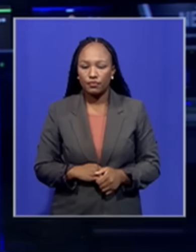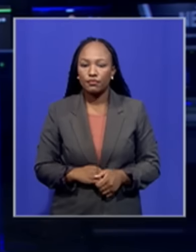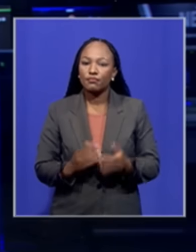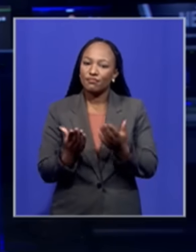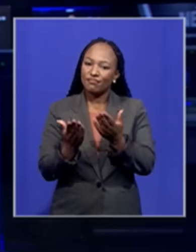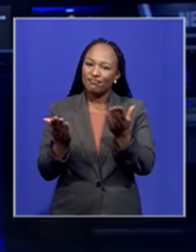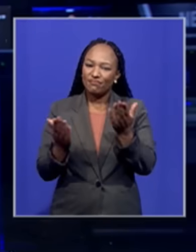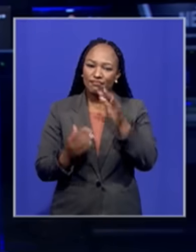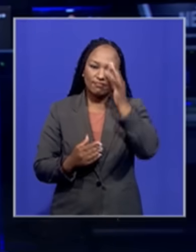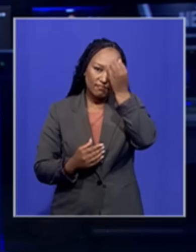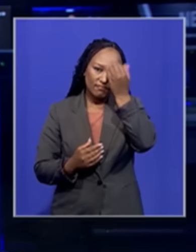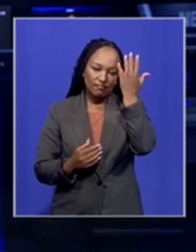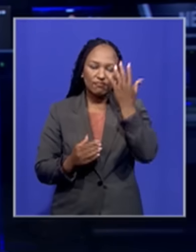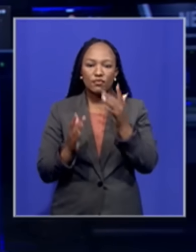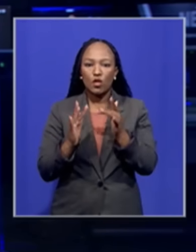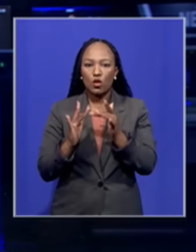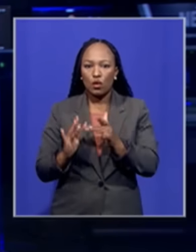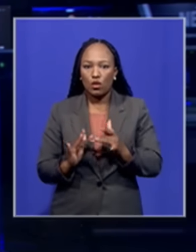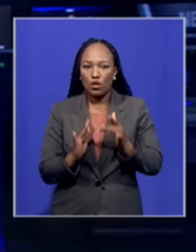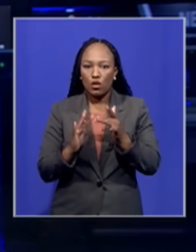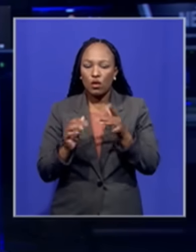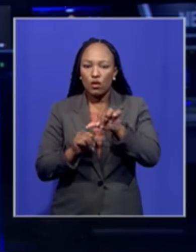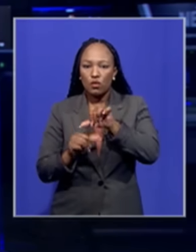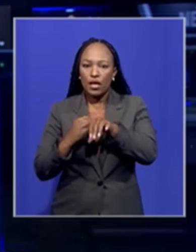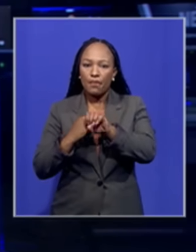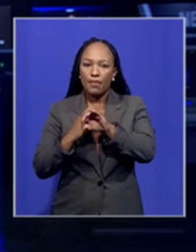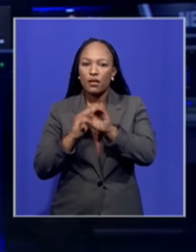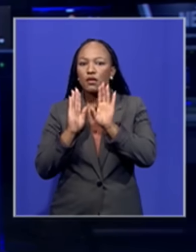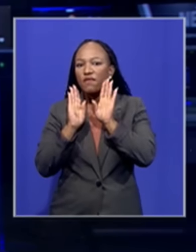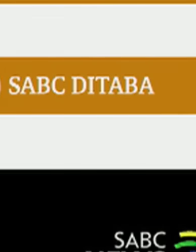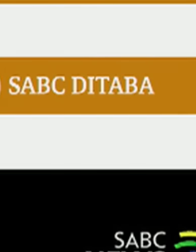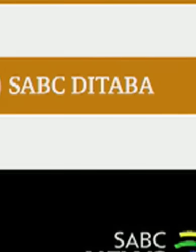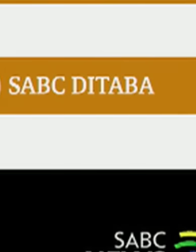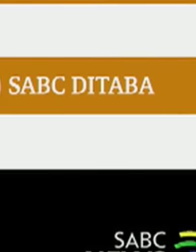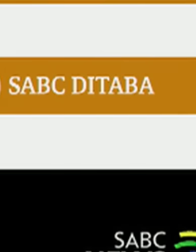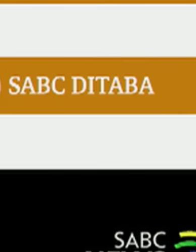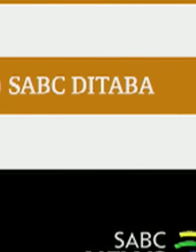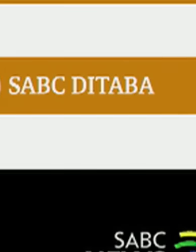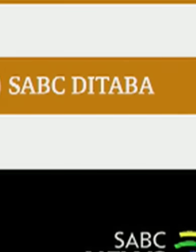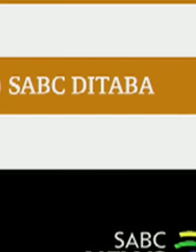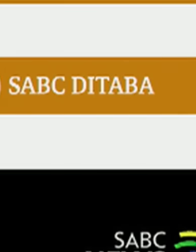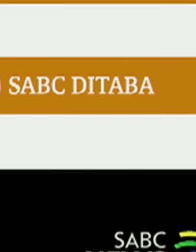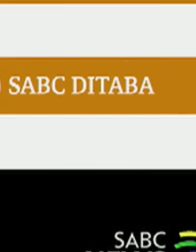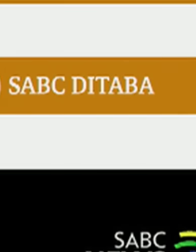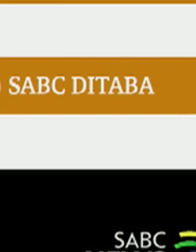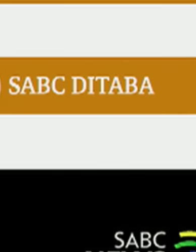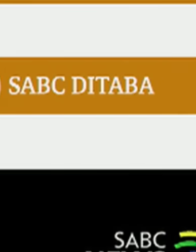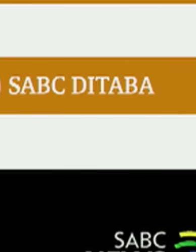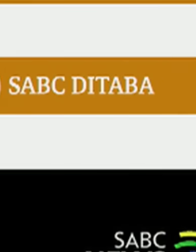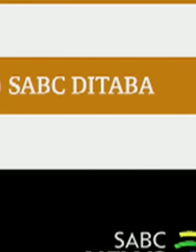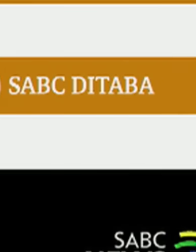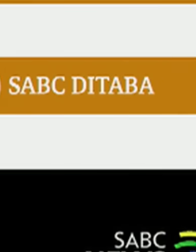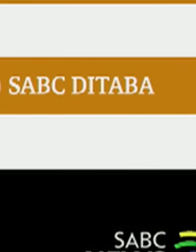Hopola hle hore o ka ikopanya le rona ho social media ka re a fumana ho Facebook ka Ditaba Dikgang _ le ho X re teng